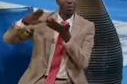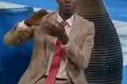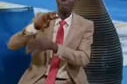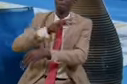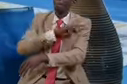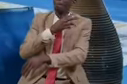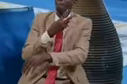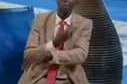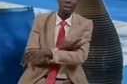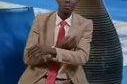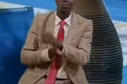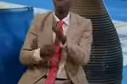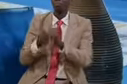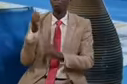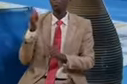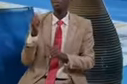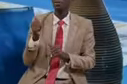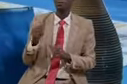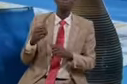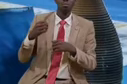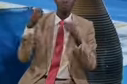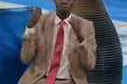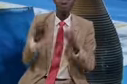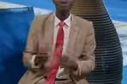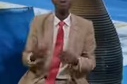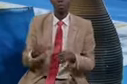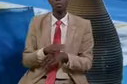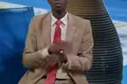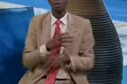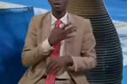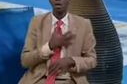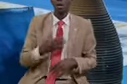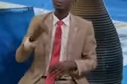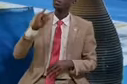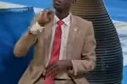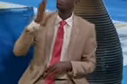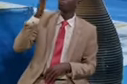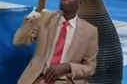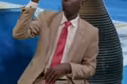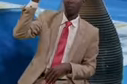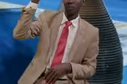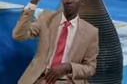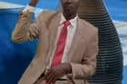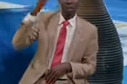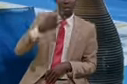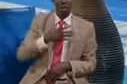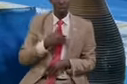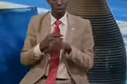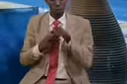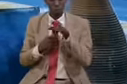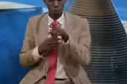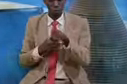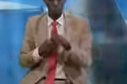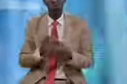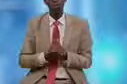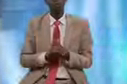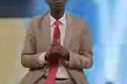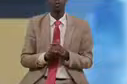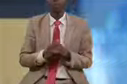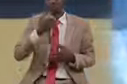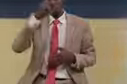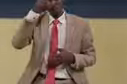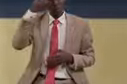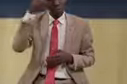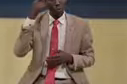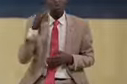powerful, creative, and it's all there by himself, and you, because